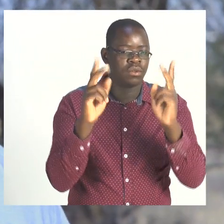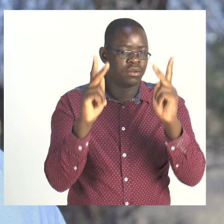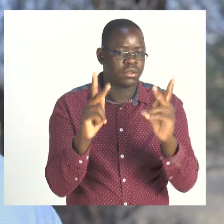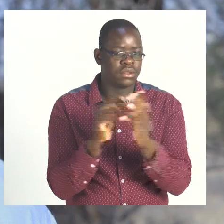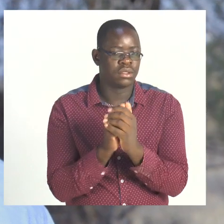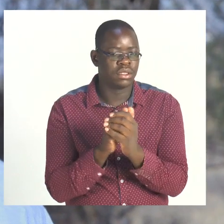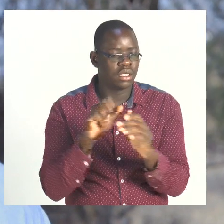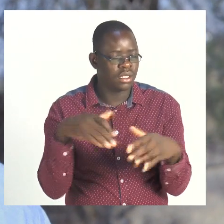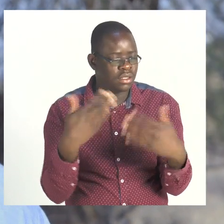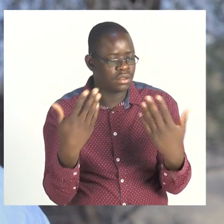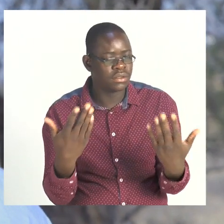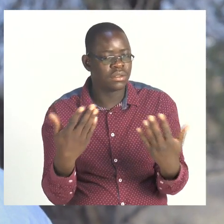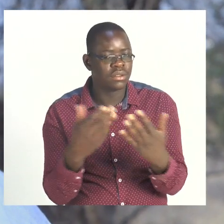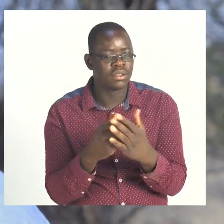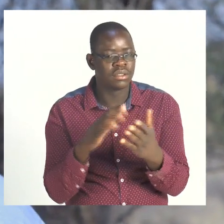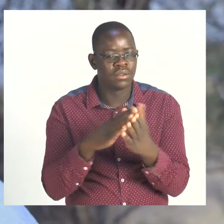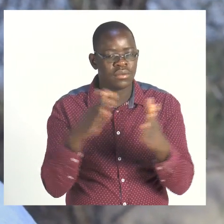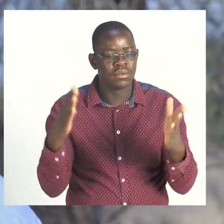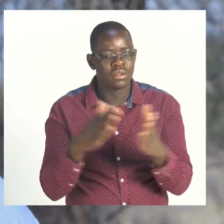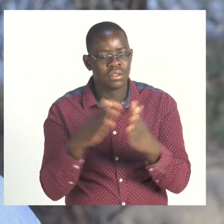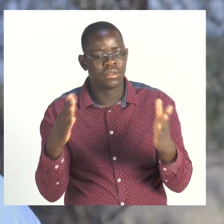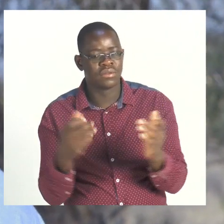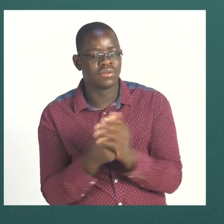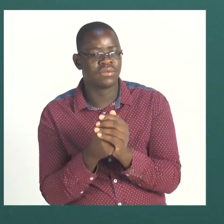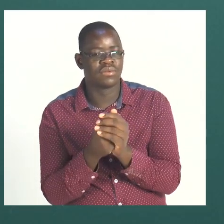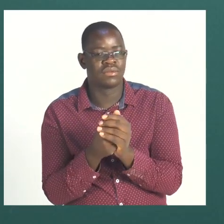No wonder we hear reclaiming more land from the sea.